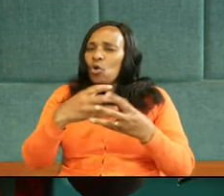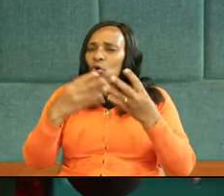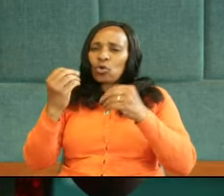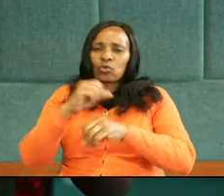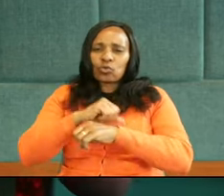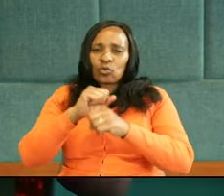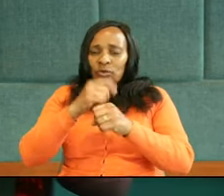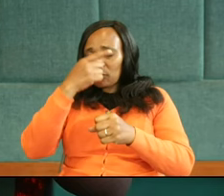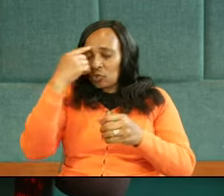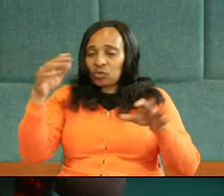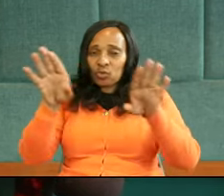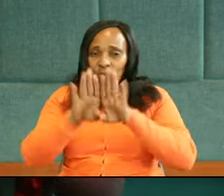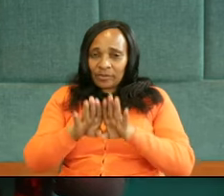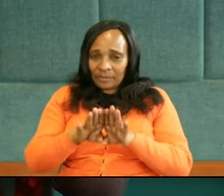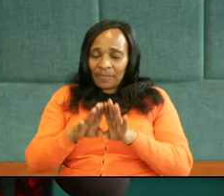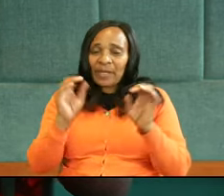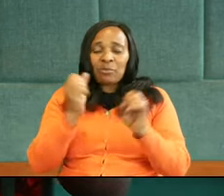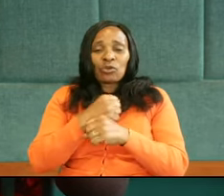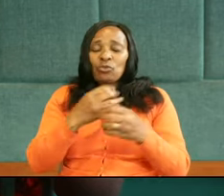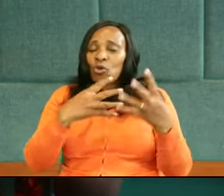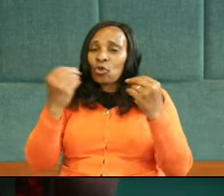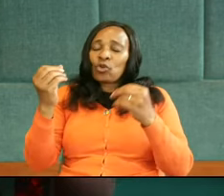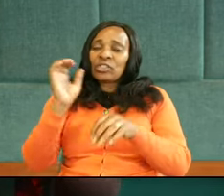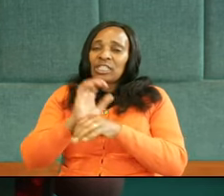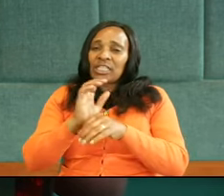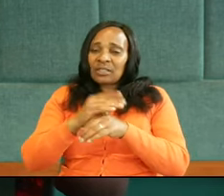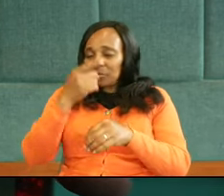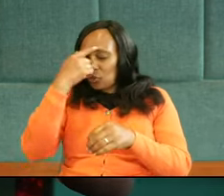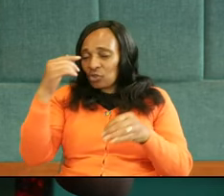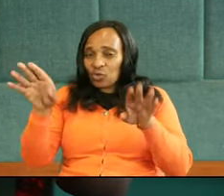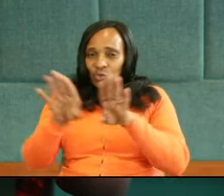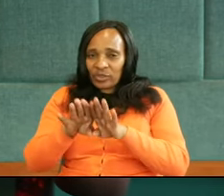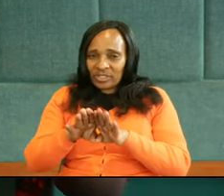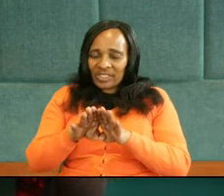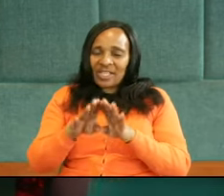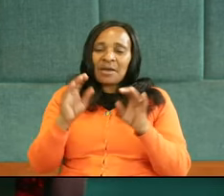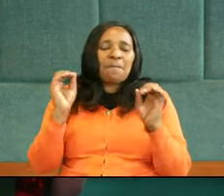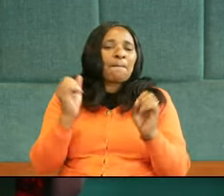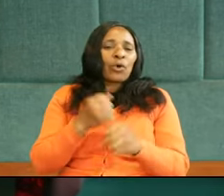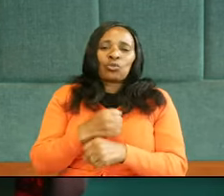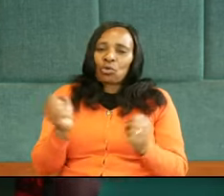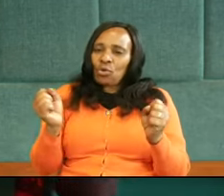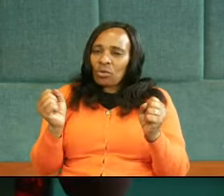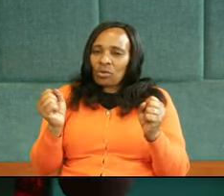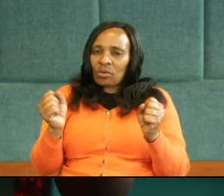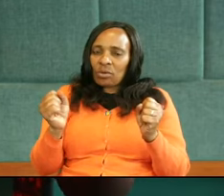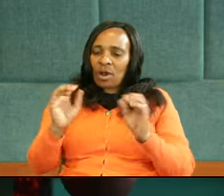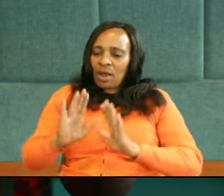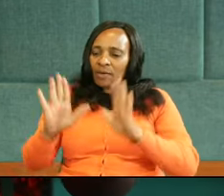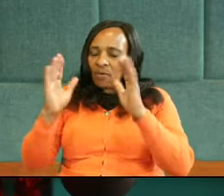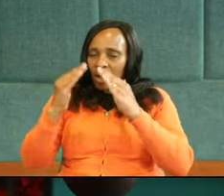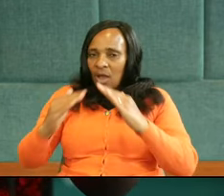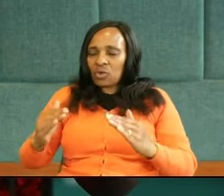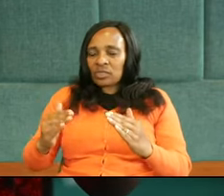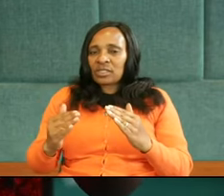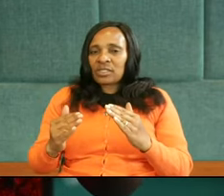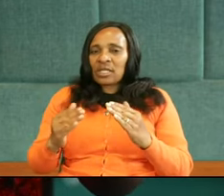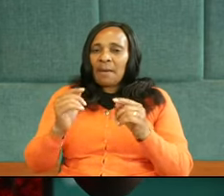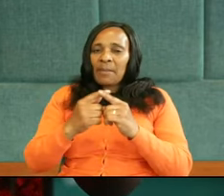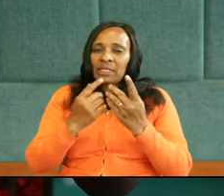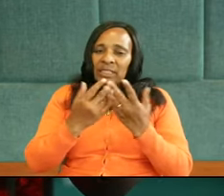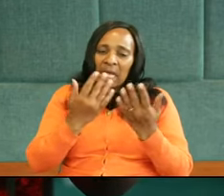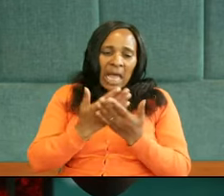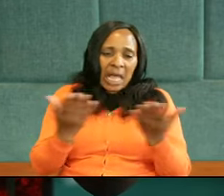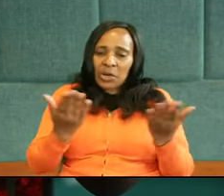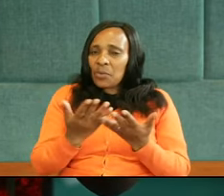because it was closed. He could not go to church because it was closed. He could leave the house, but there didn't seem to